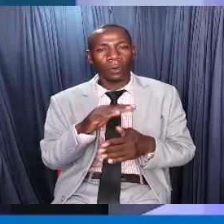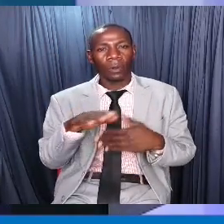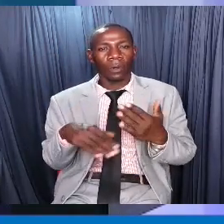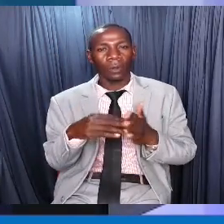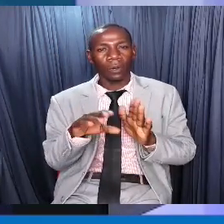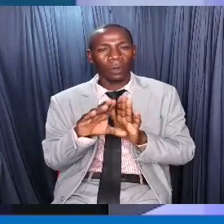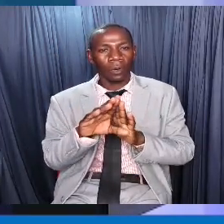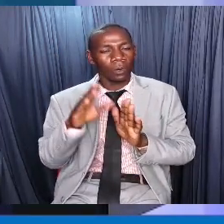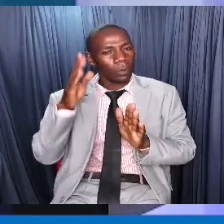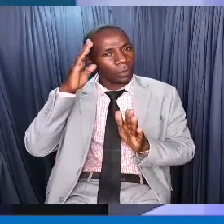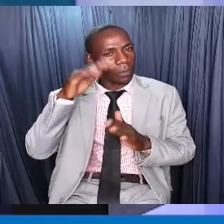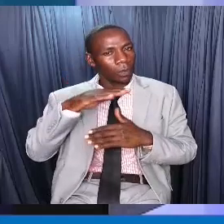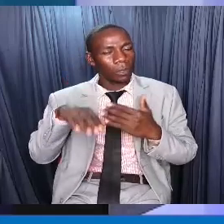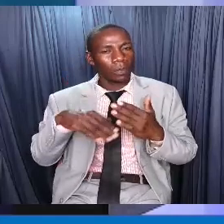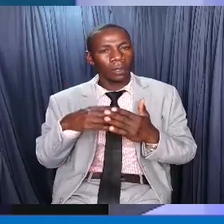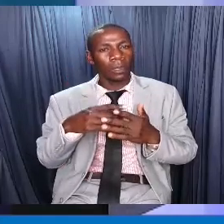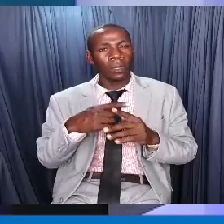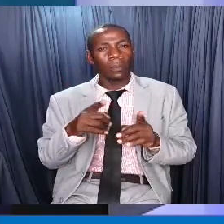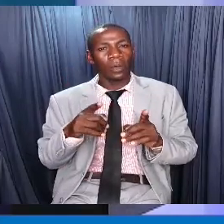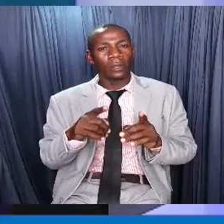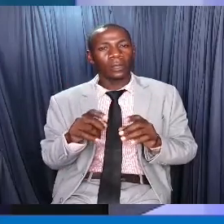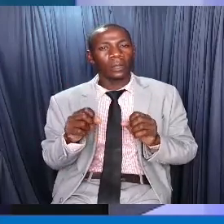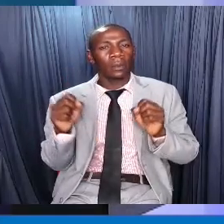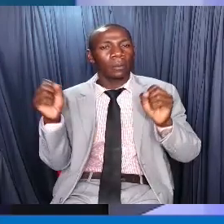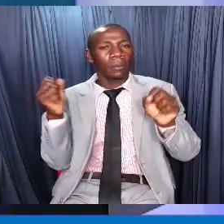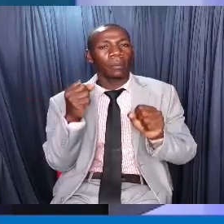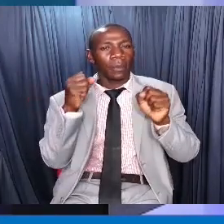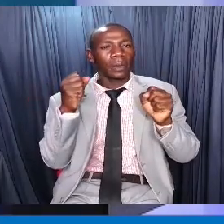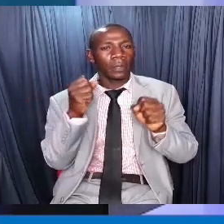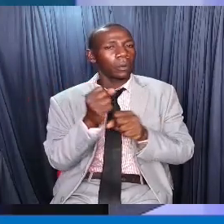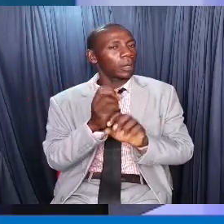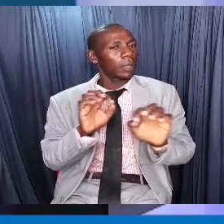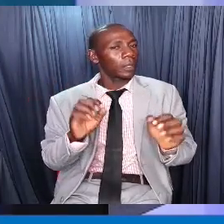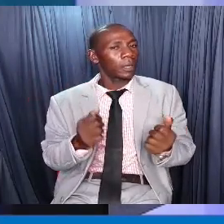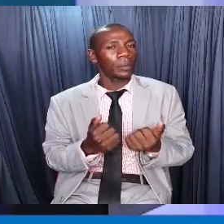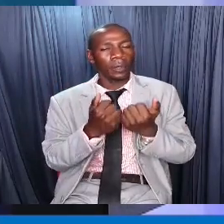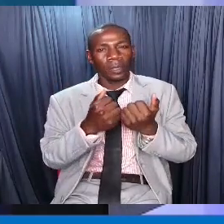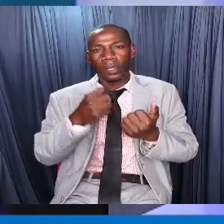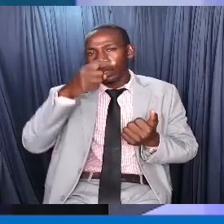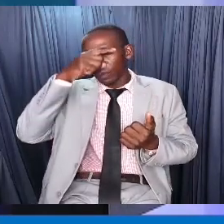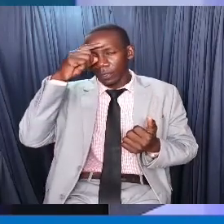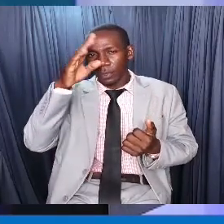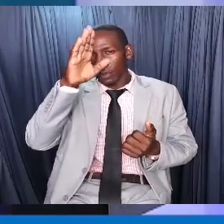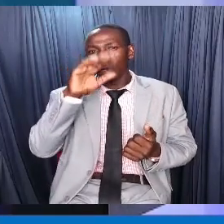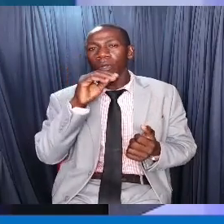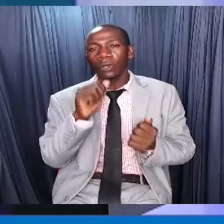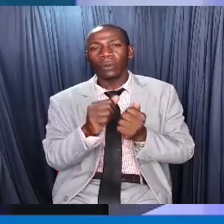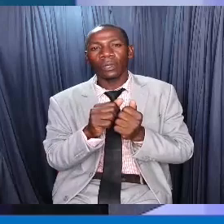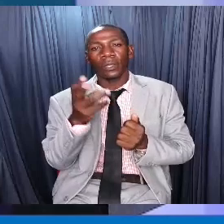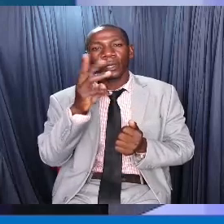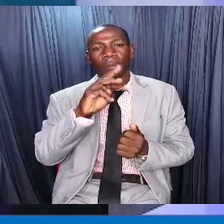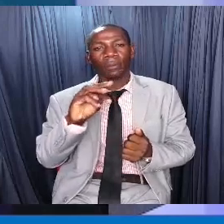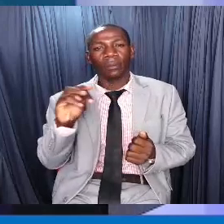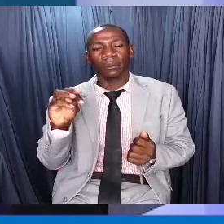entirely. Wanaisoma. They read the law. Lakini hakuna muujiza unaoweza kufanyika. But no miracle can happen. Kwa sababu Mungu hayuko pamoja nao. Because God is not together